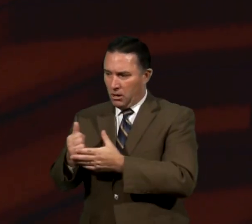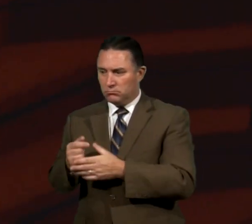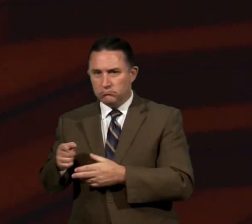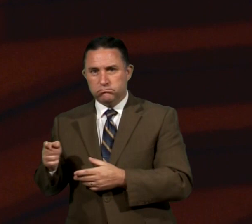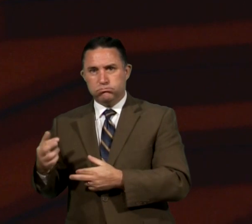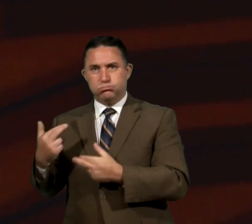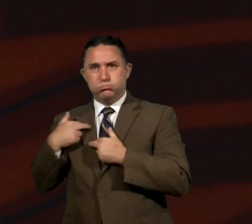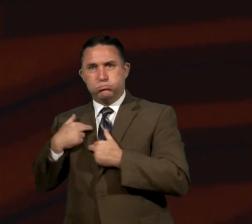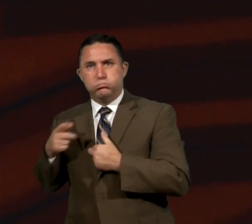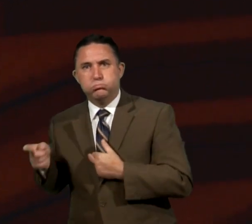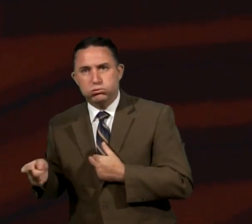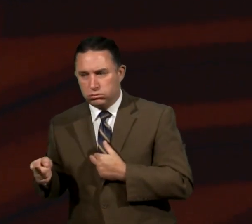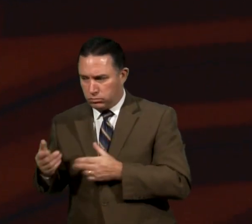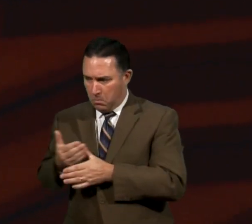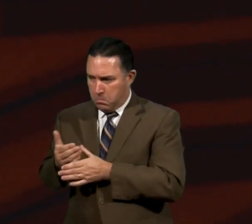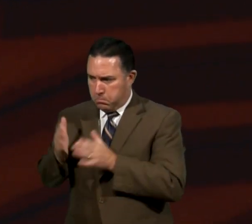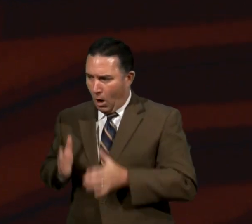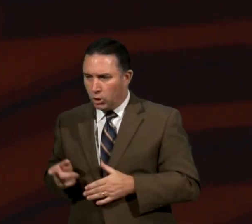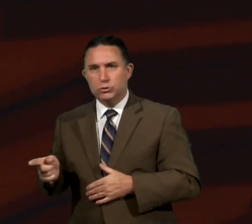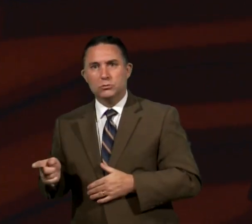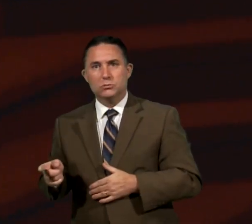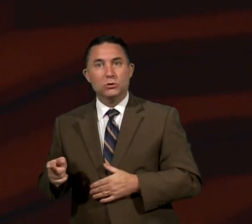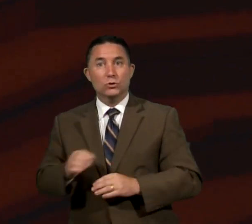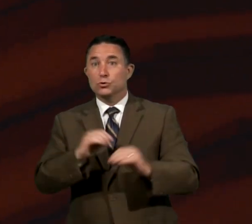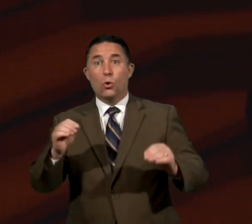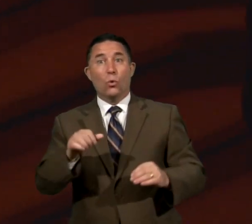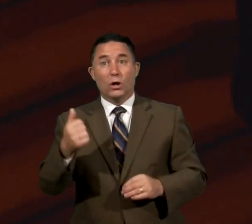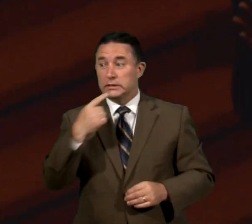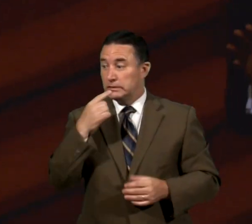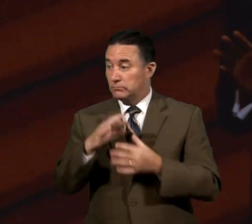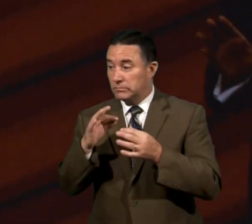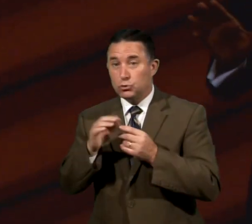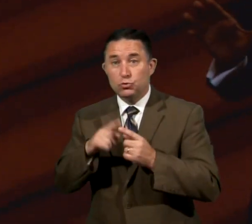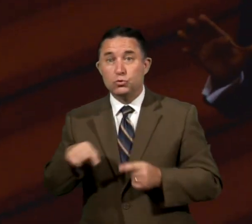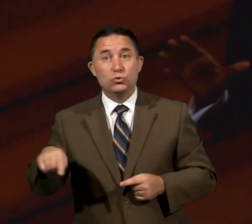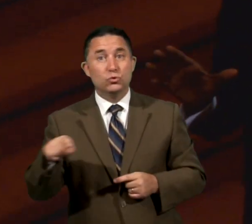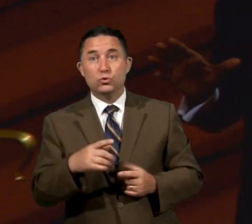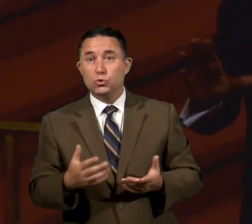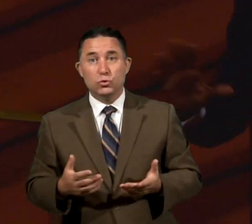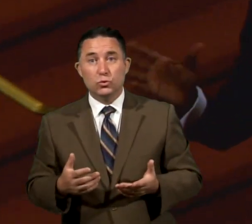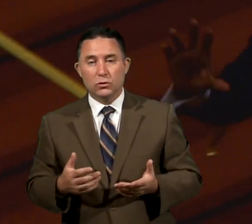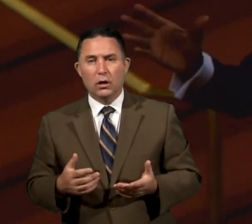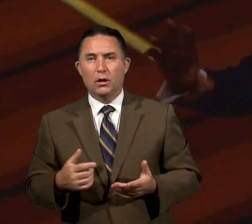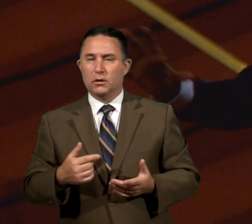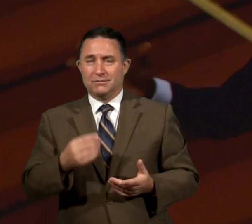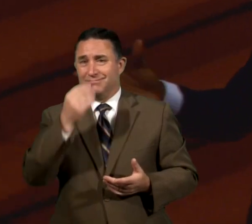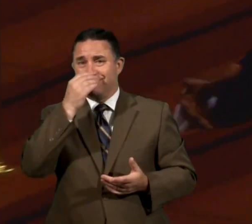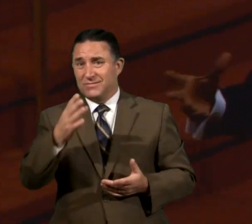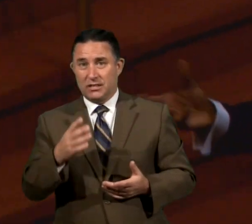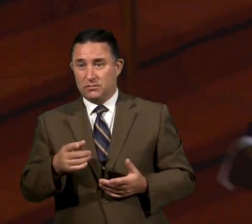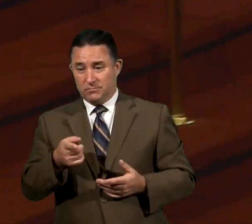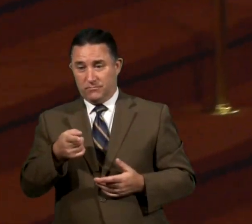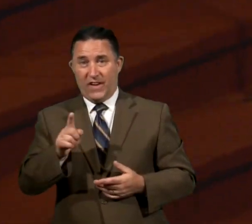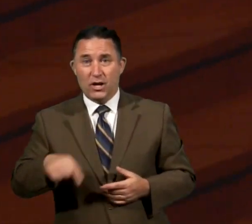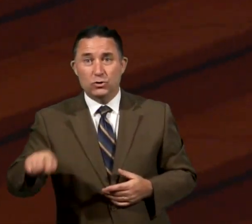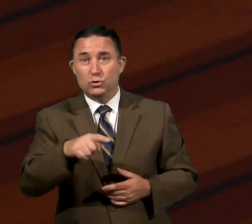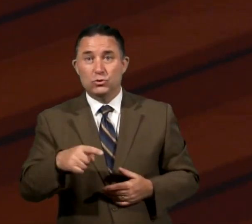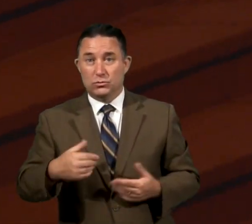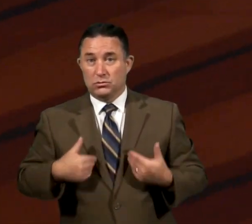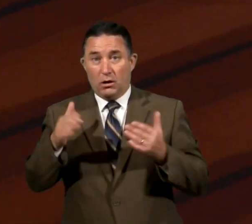partner. That's right. If nobody else says anything to you, I really don't care if it offends you, young